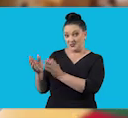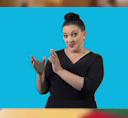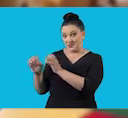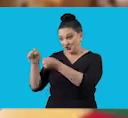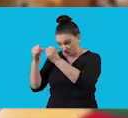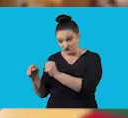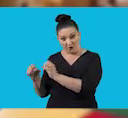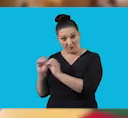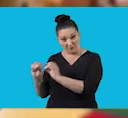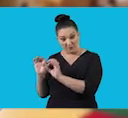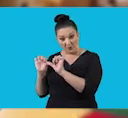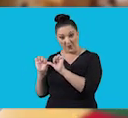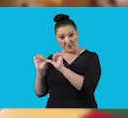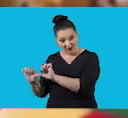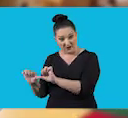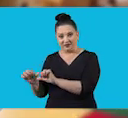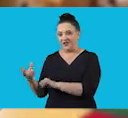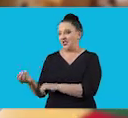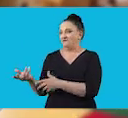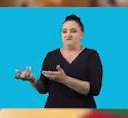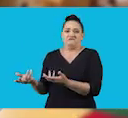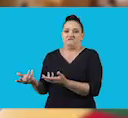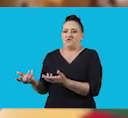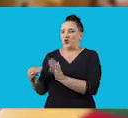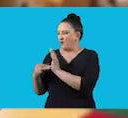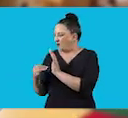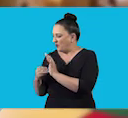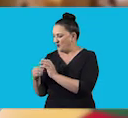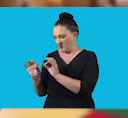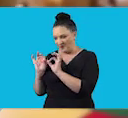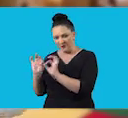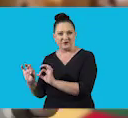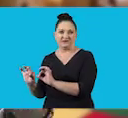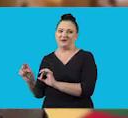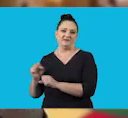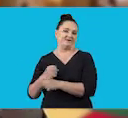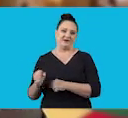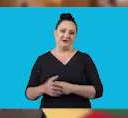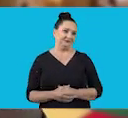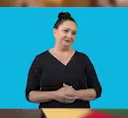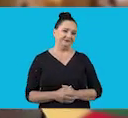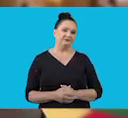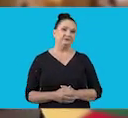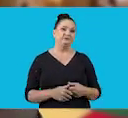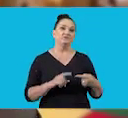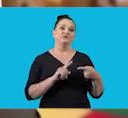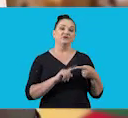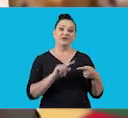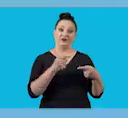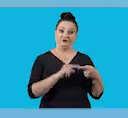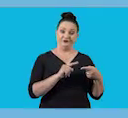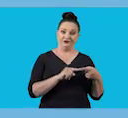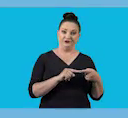they do not have a fixed shape or a fixed volume. So therefore, the gases have neither a